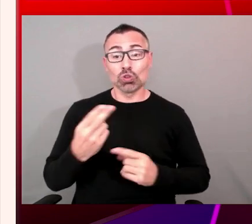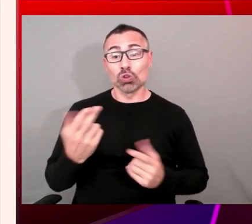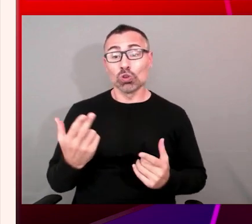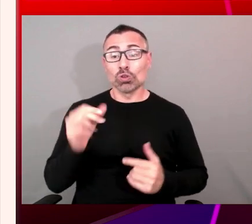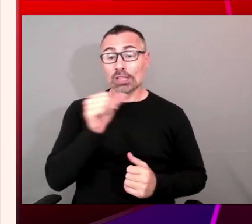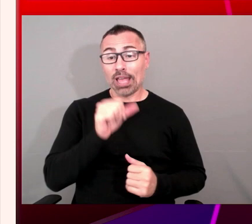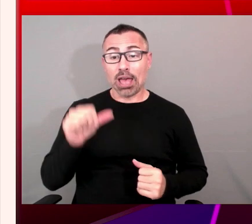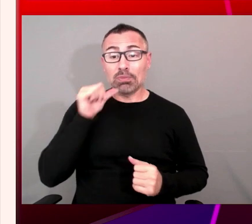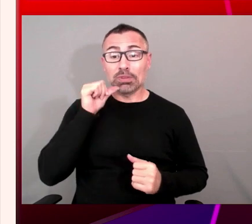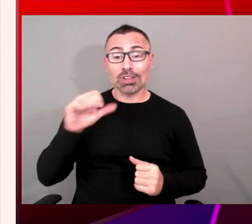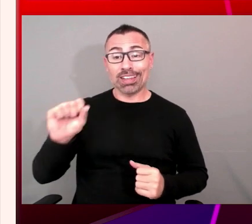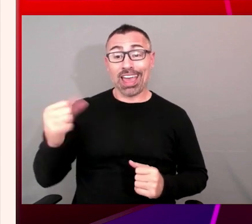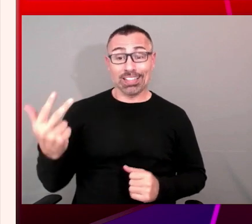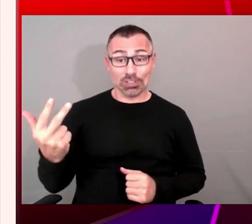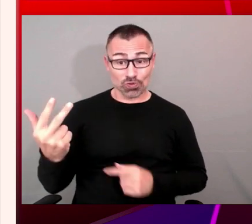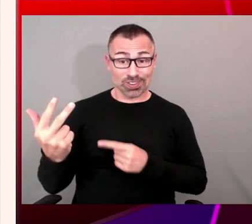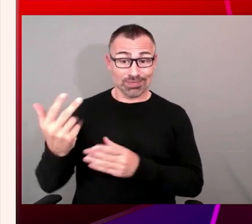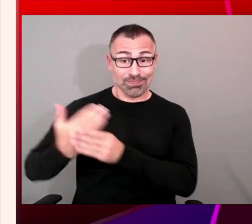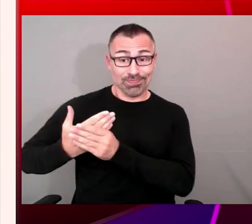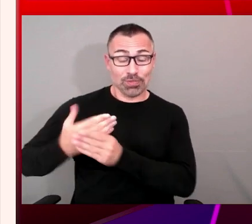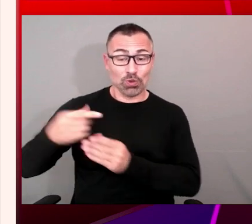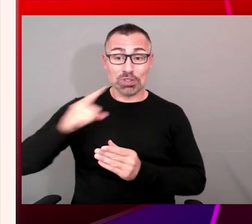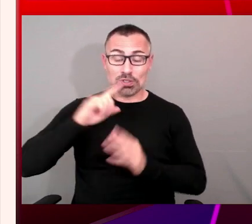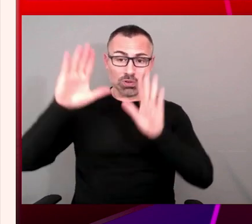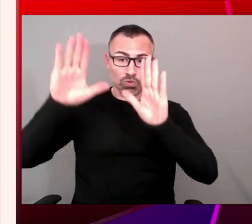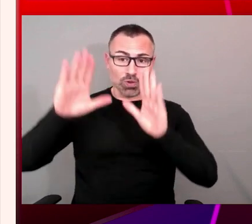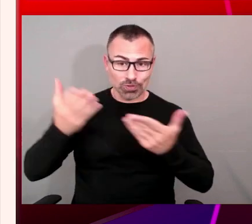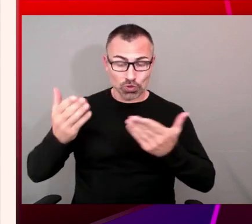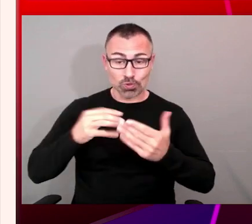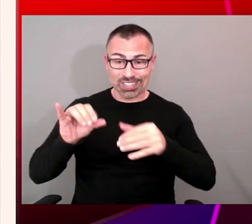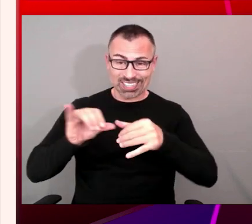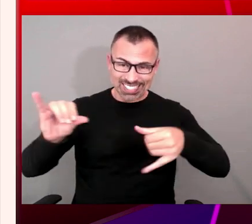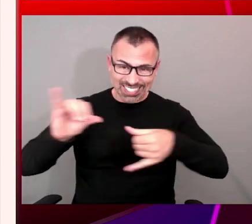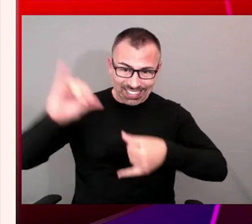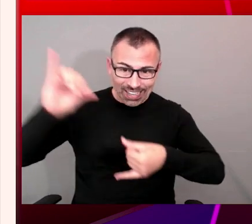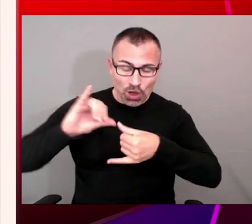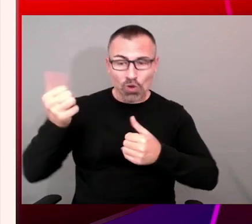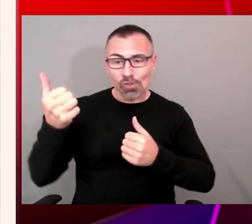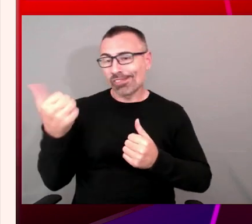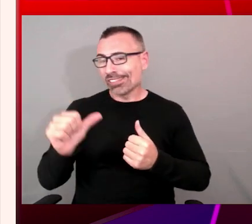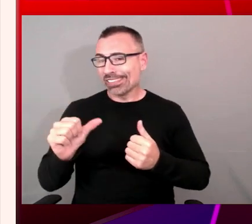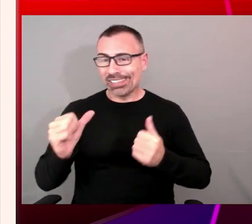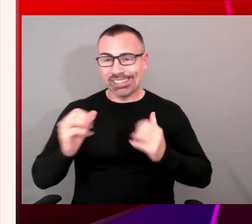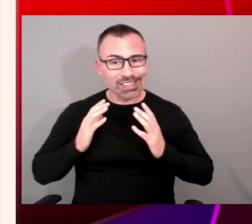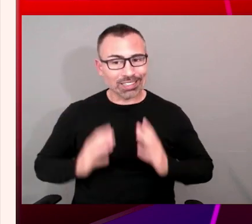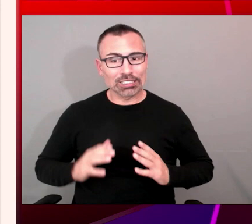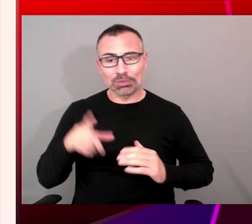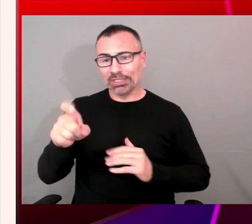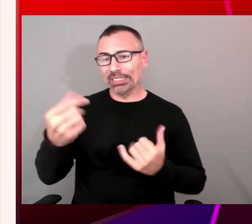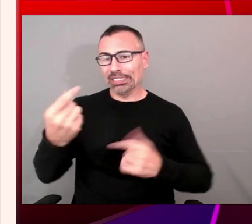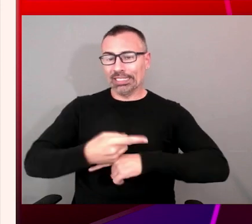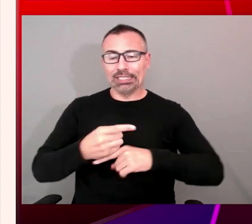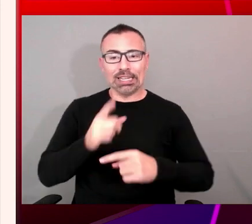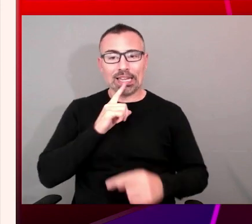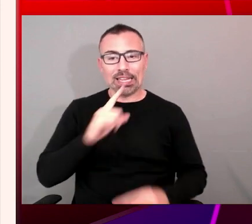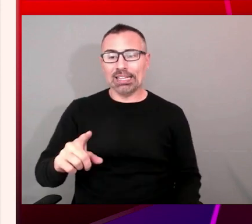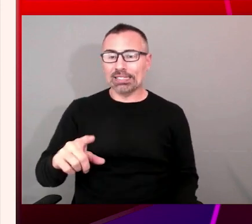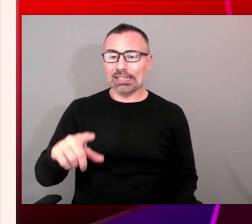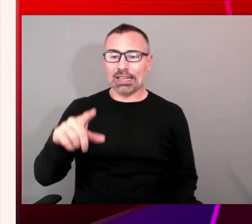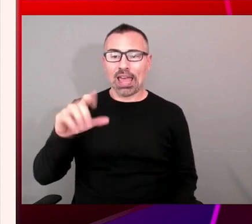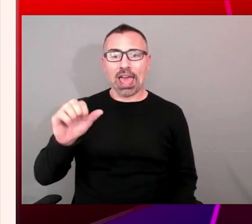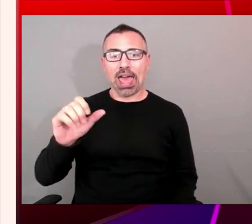service that can scale for really any customer challenge. We even heard today, right, Pinterest, exabyte of data. That's